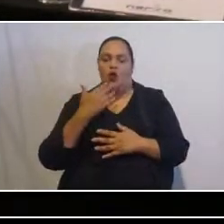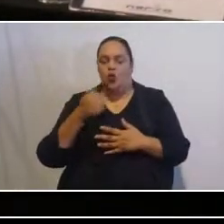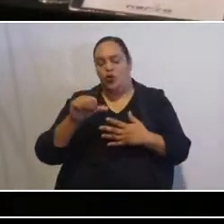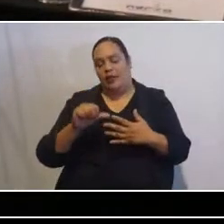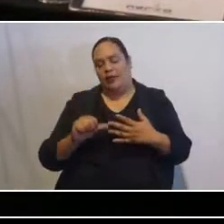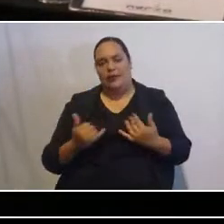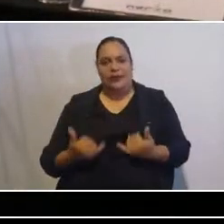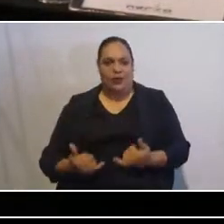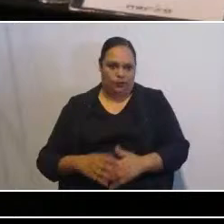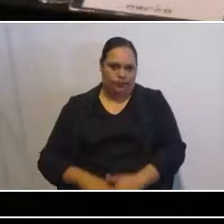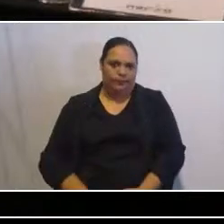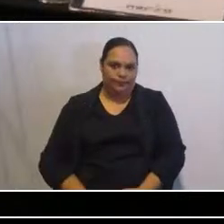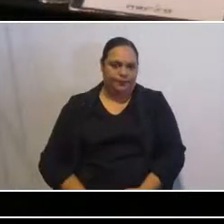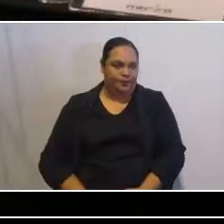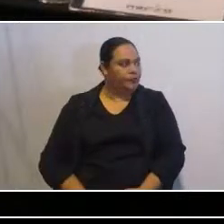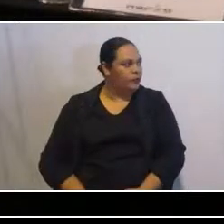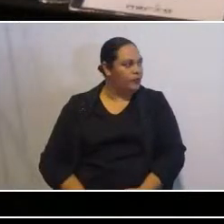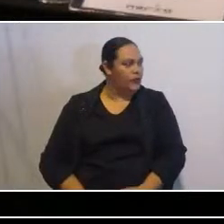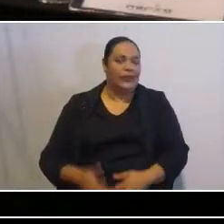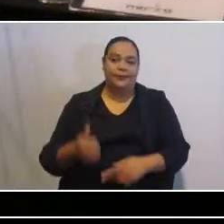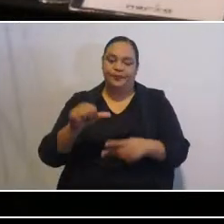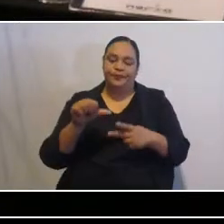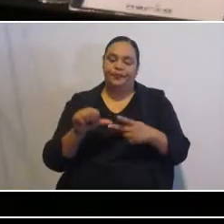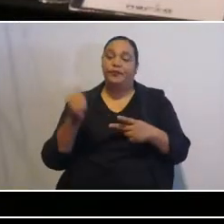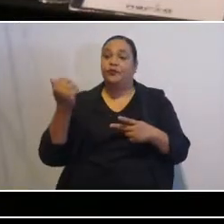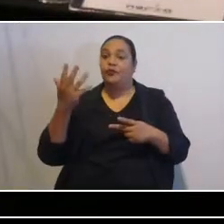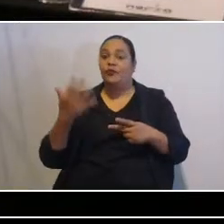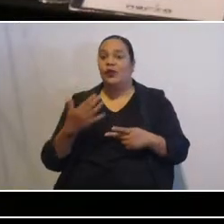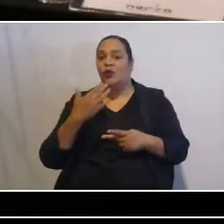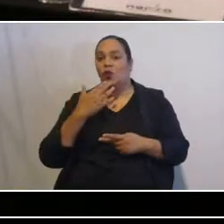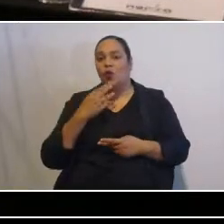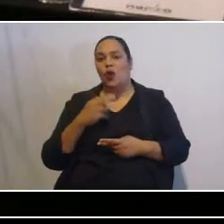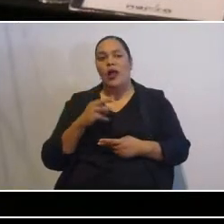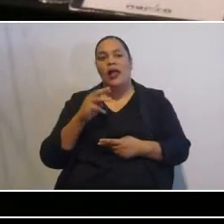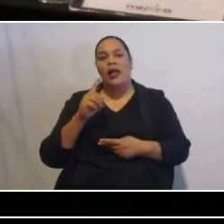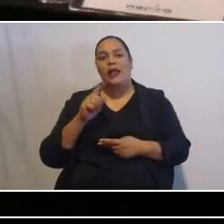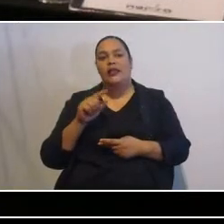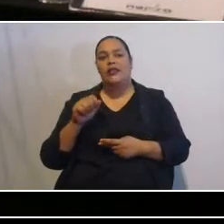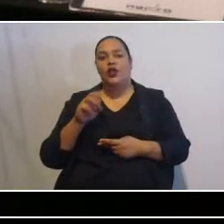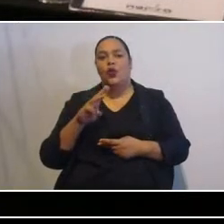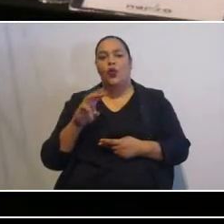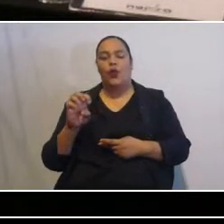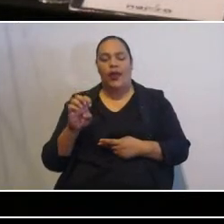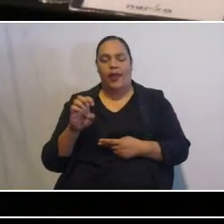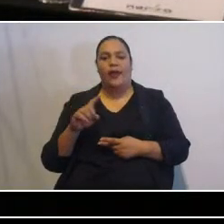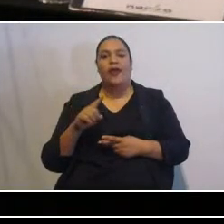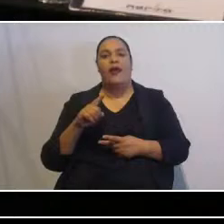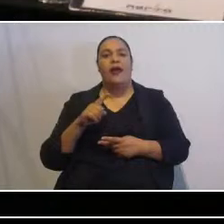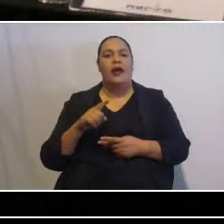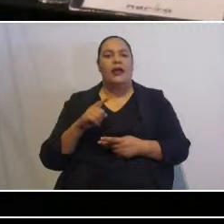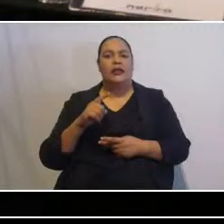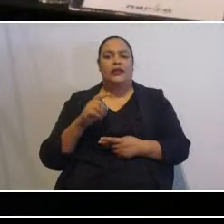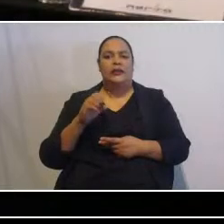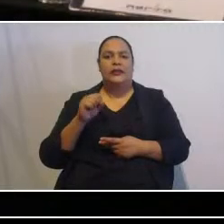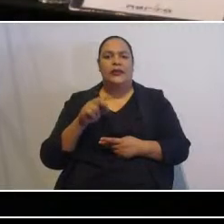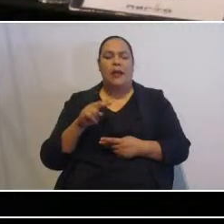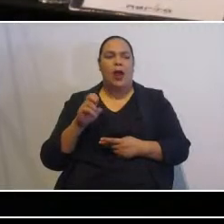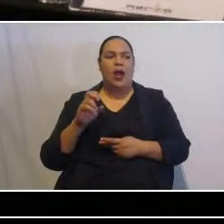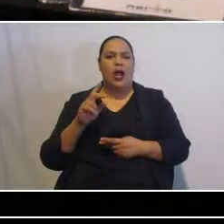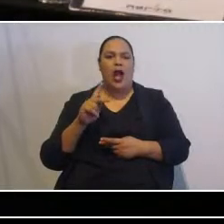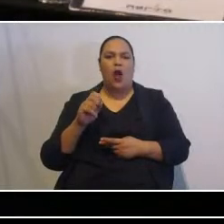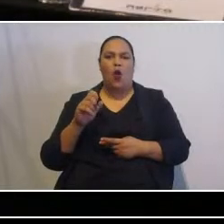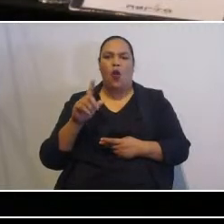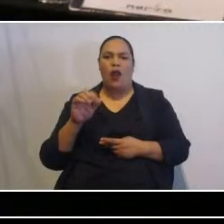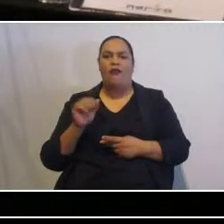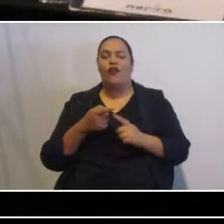through. The next presenter that we have is Liziwe McDade and Lisama Kaula from the